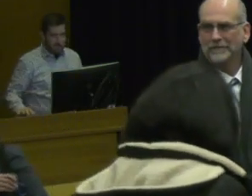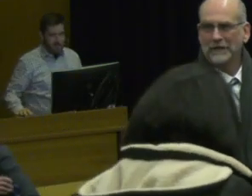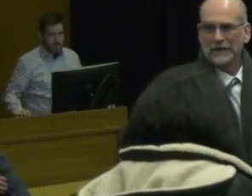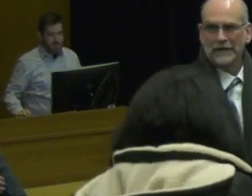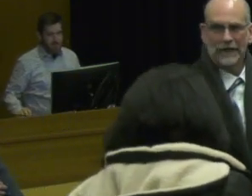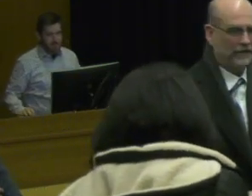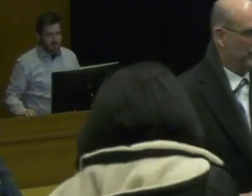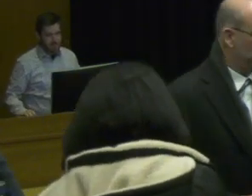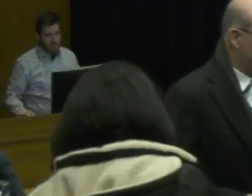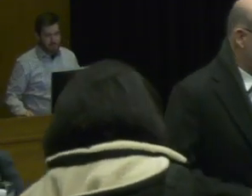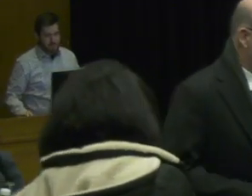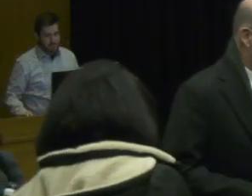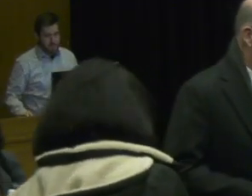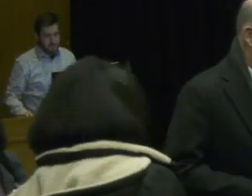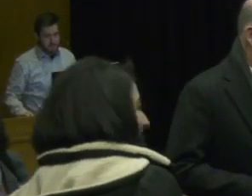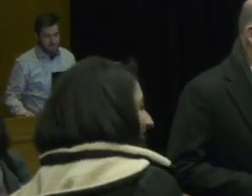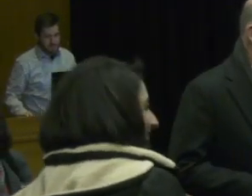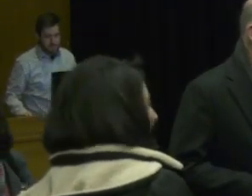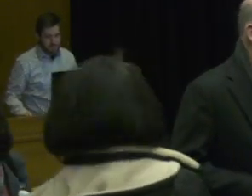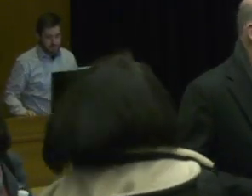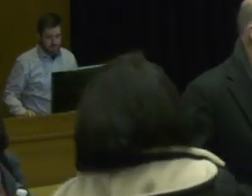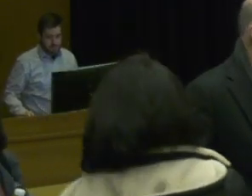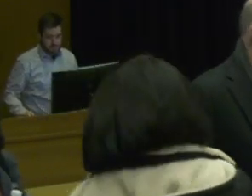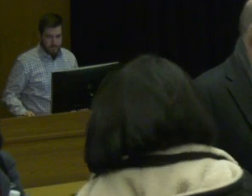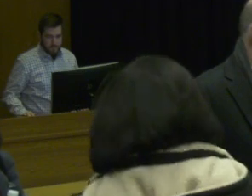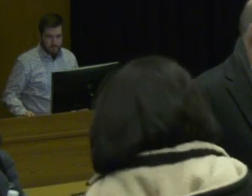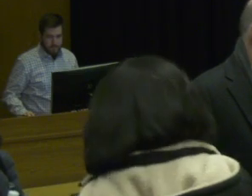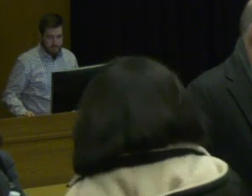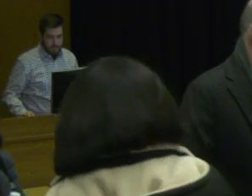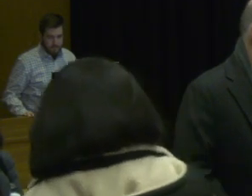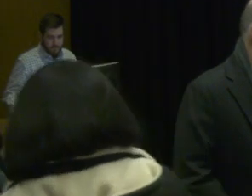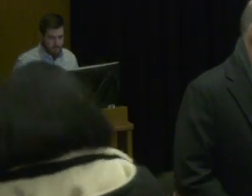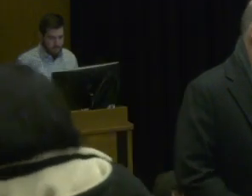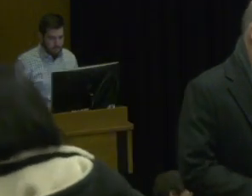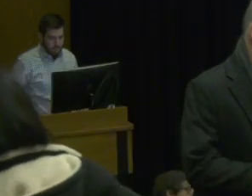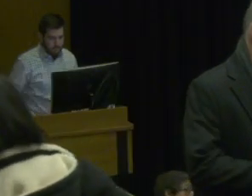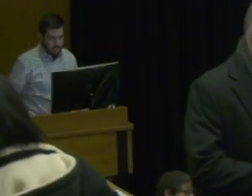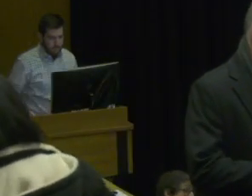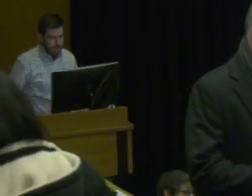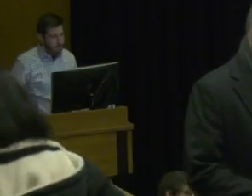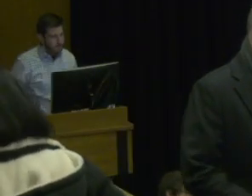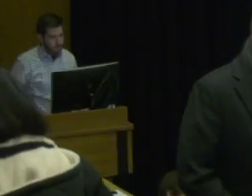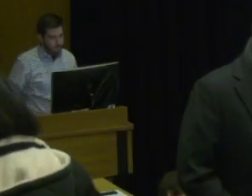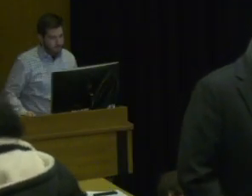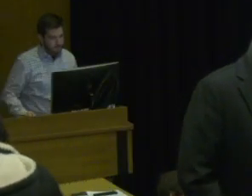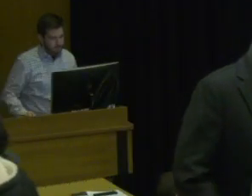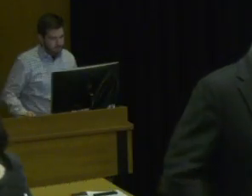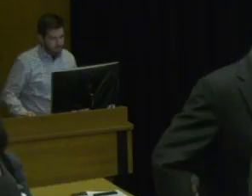You're not called Ezra? You're not called? You're not